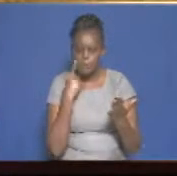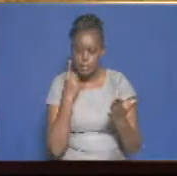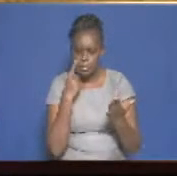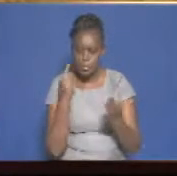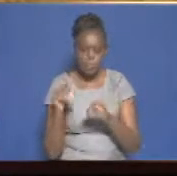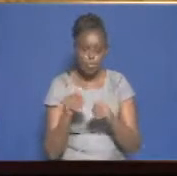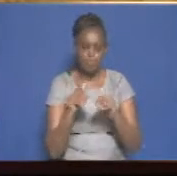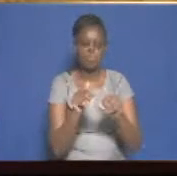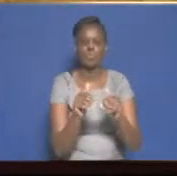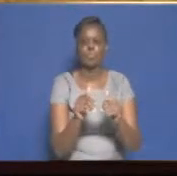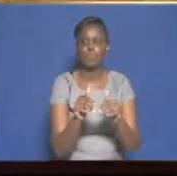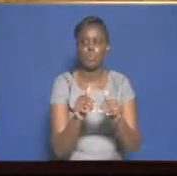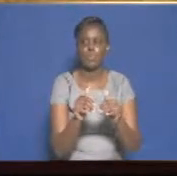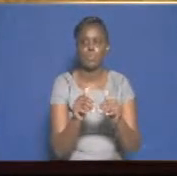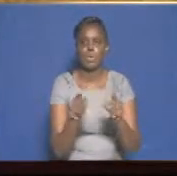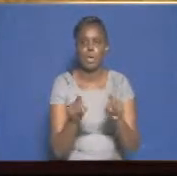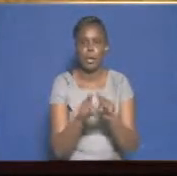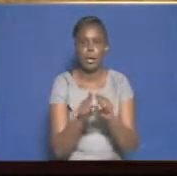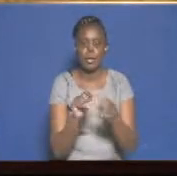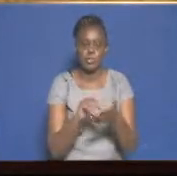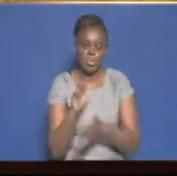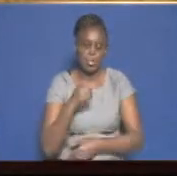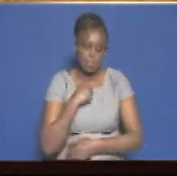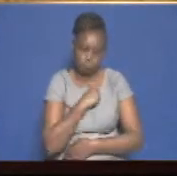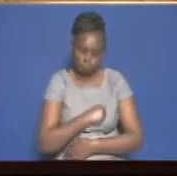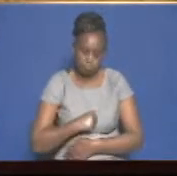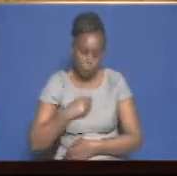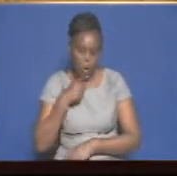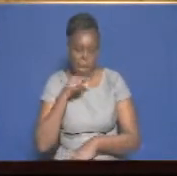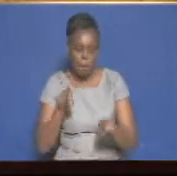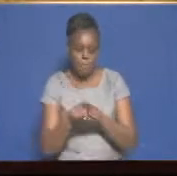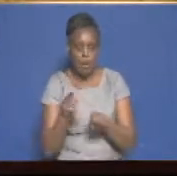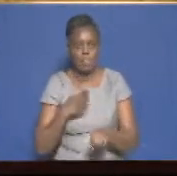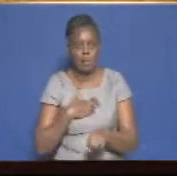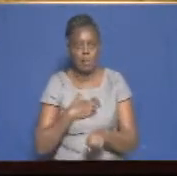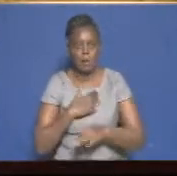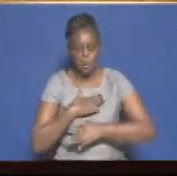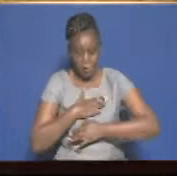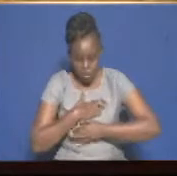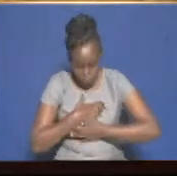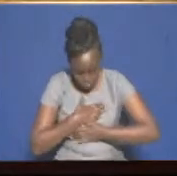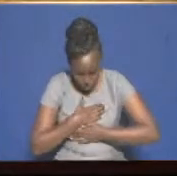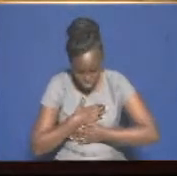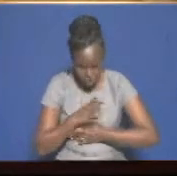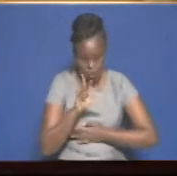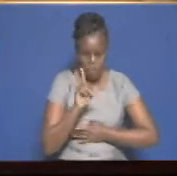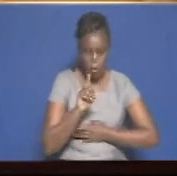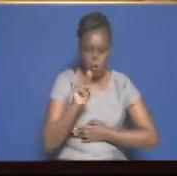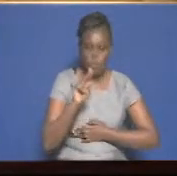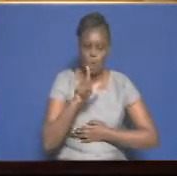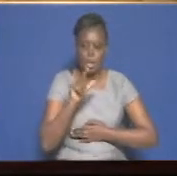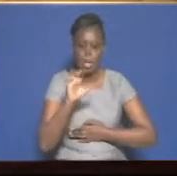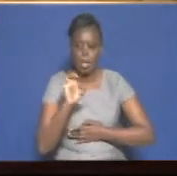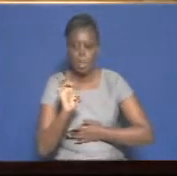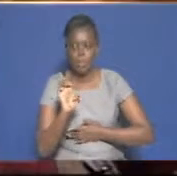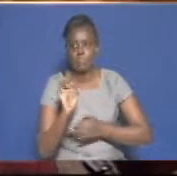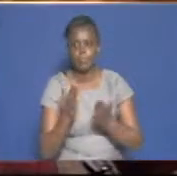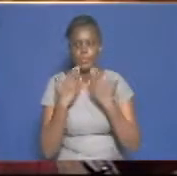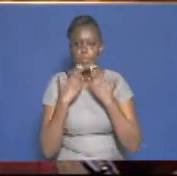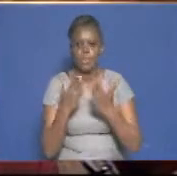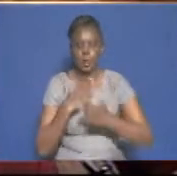on, as we mourn our late brother, Honorable Duale. I know you worked a lot with the Honorable Midiwo. Thank you, Mr.